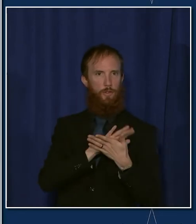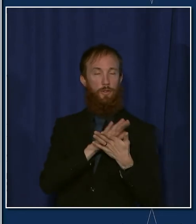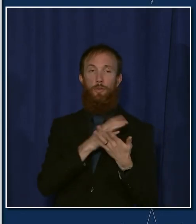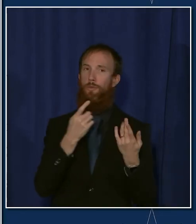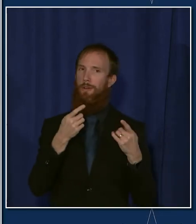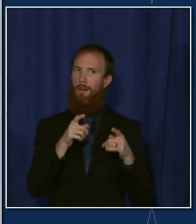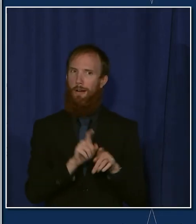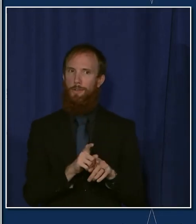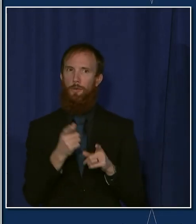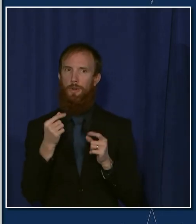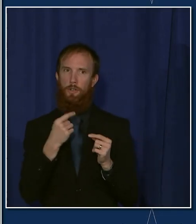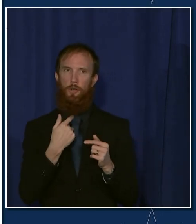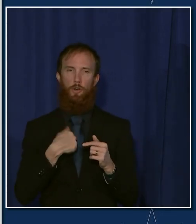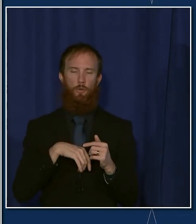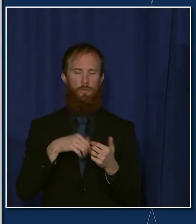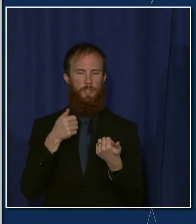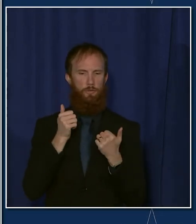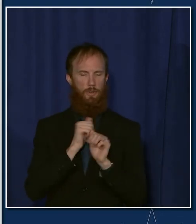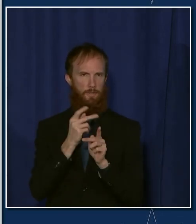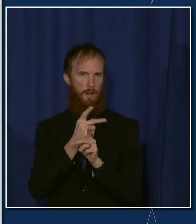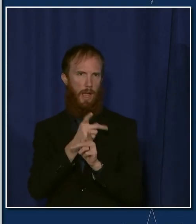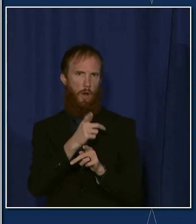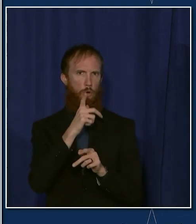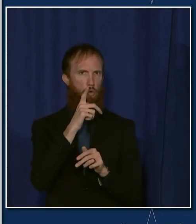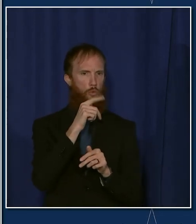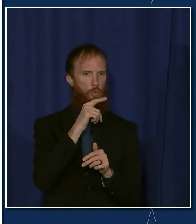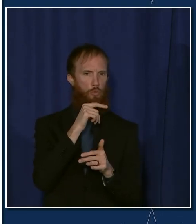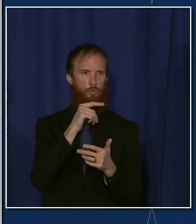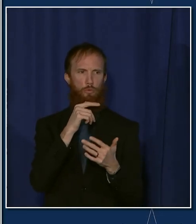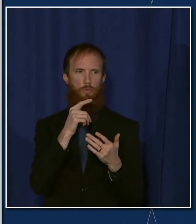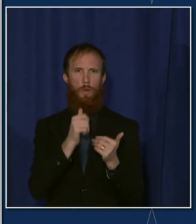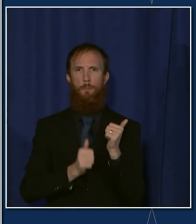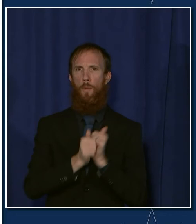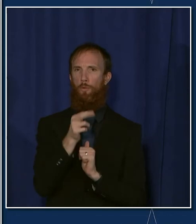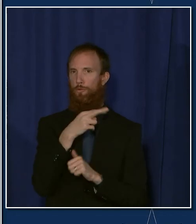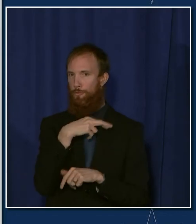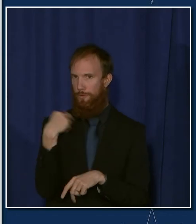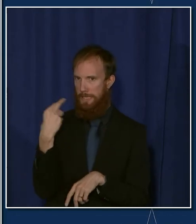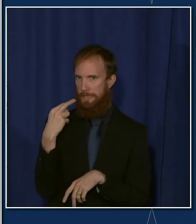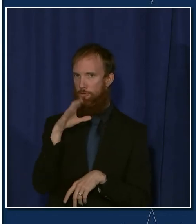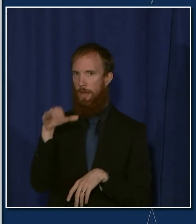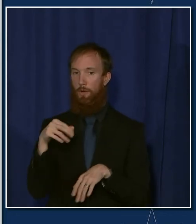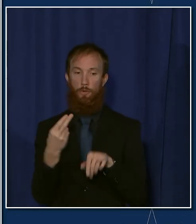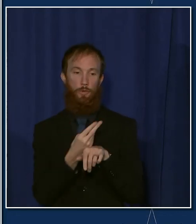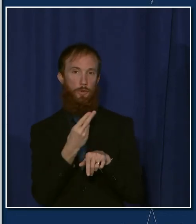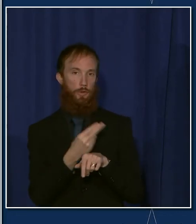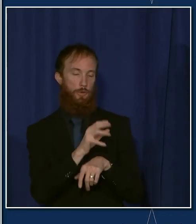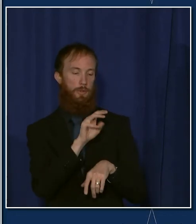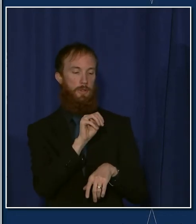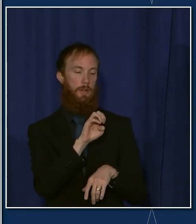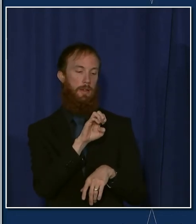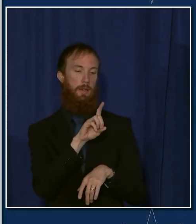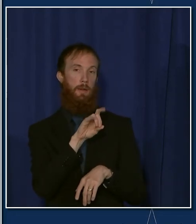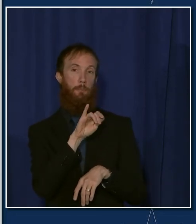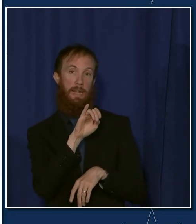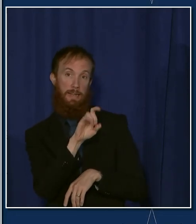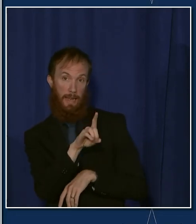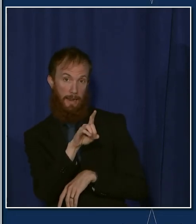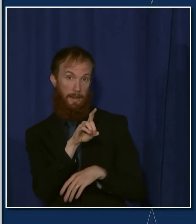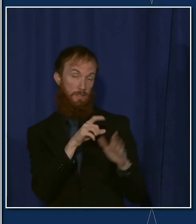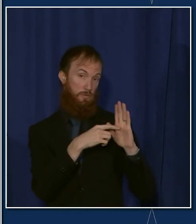who were the most vulnerable Chicagoans who had Medicaid, for example, who were dependent